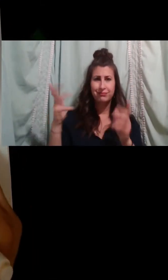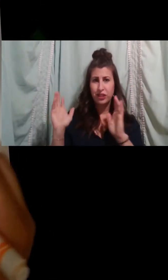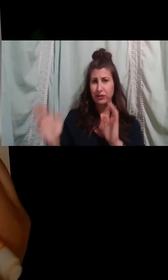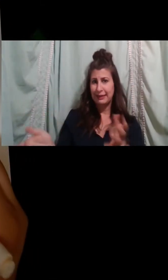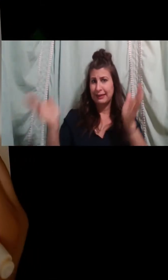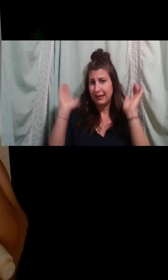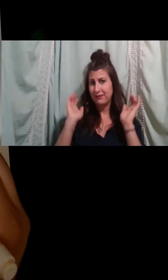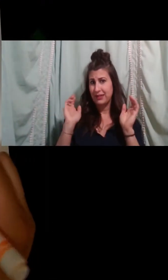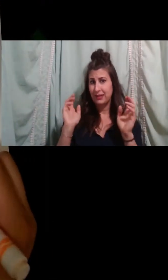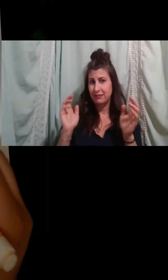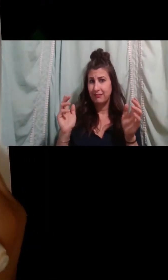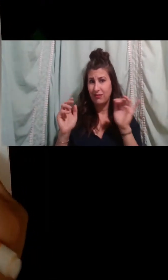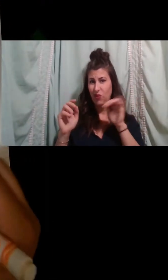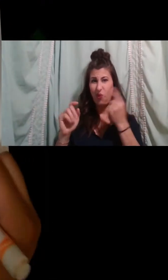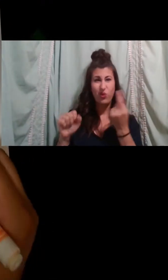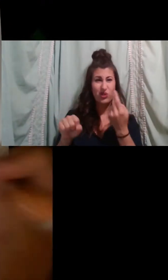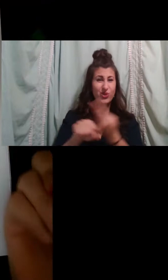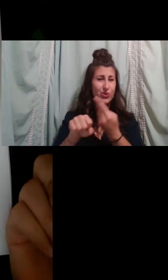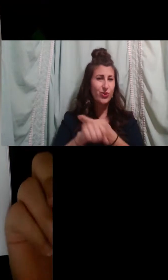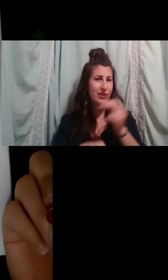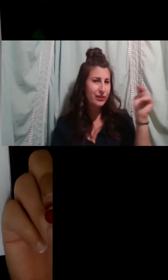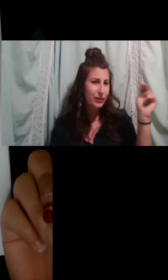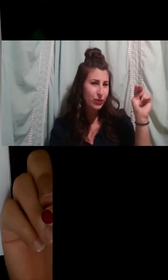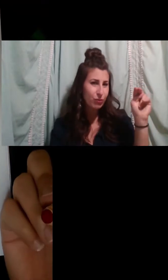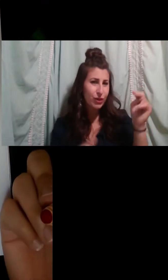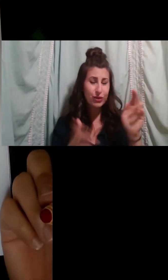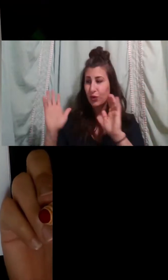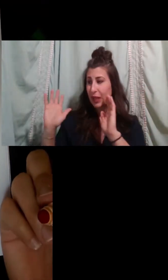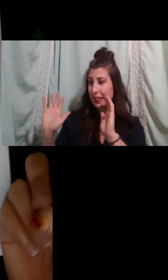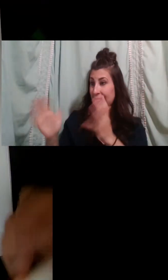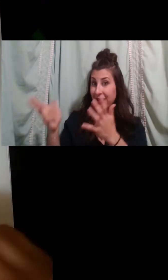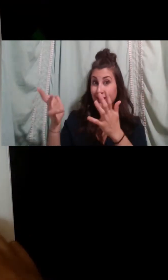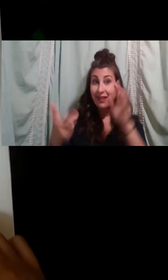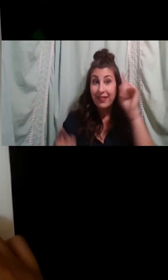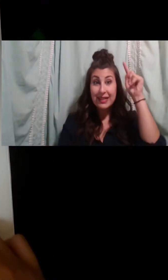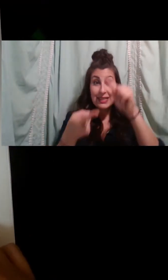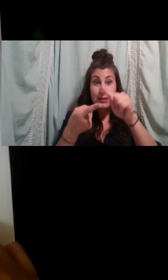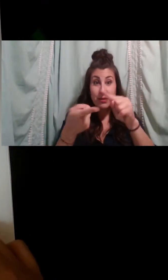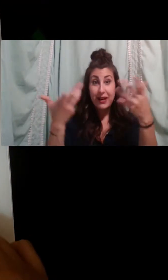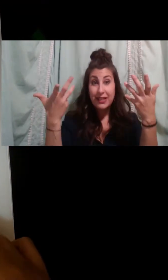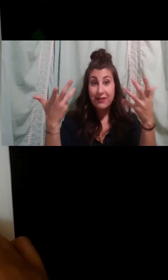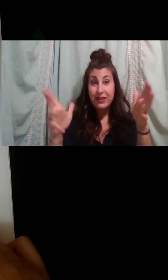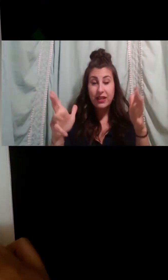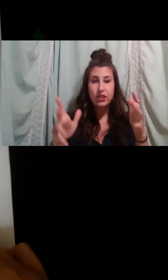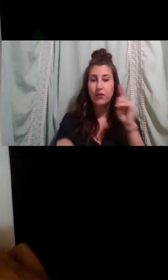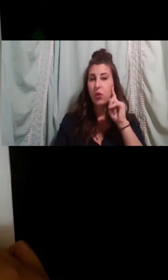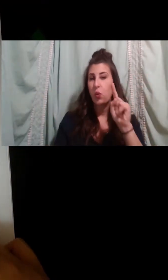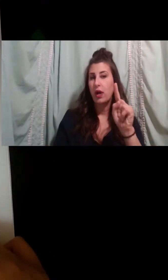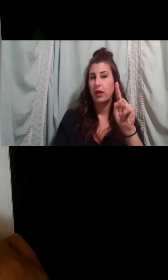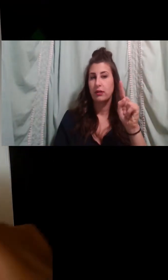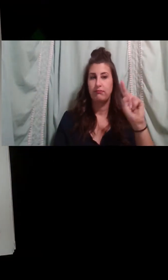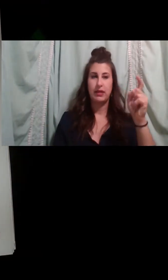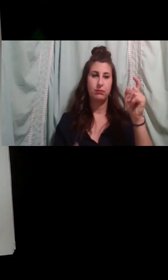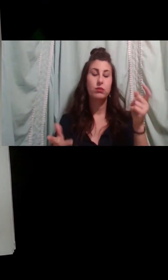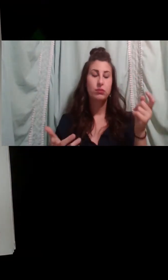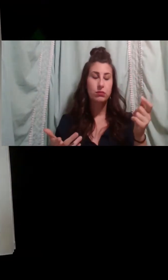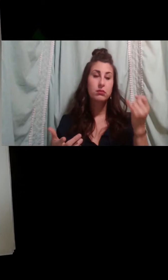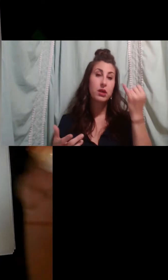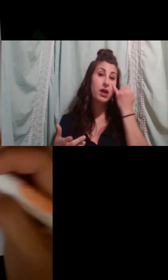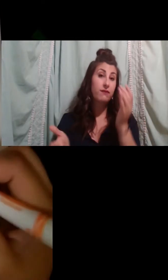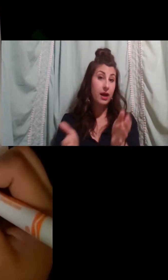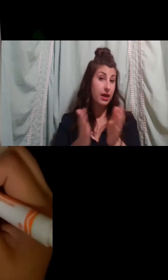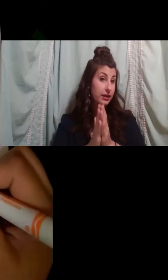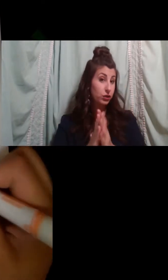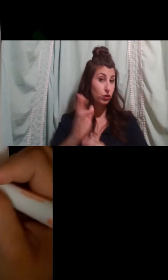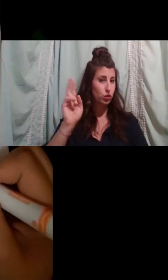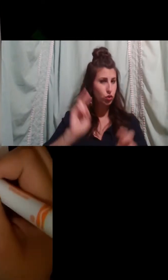is just whatever that numerator is. So you would keep it like that. That's simplified as 1 power. If I ask